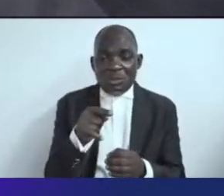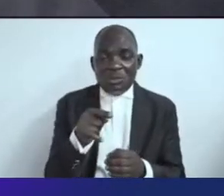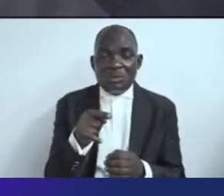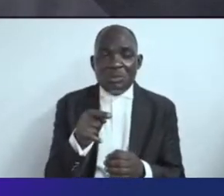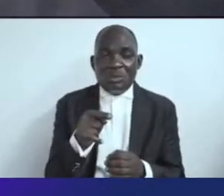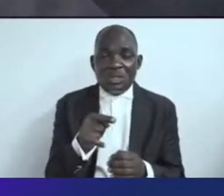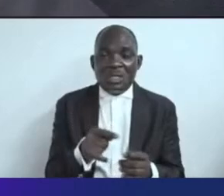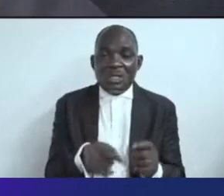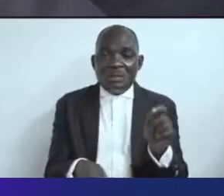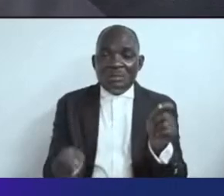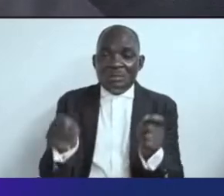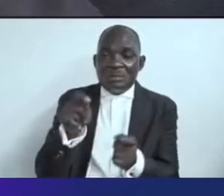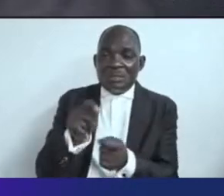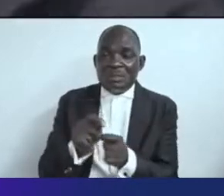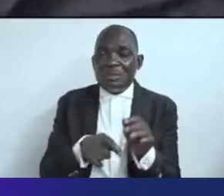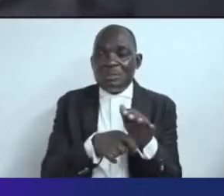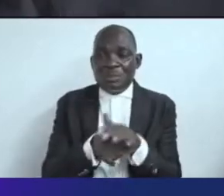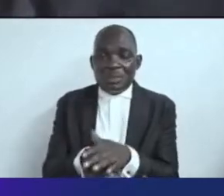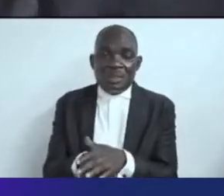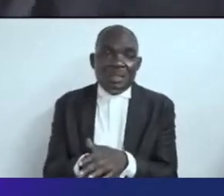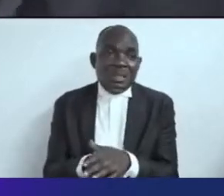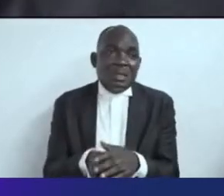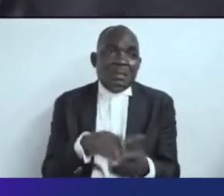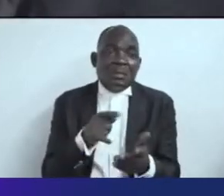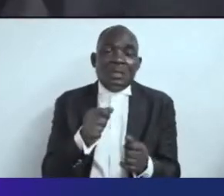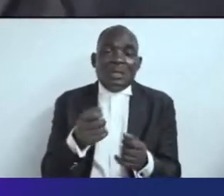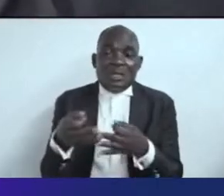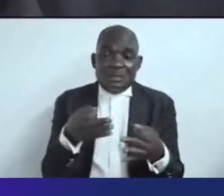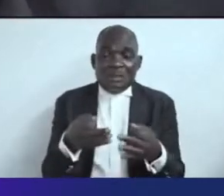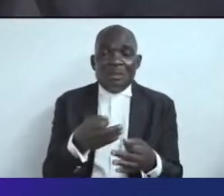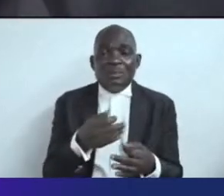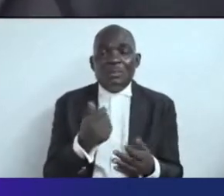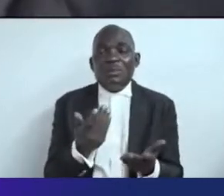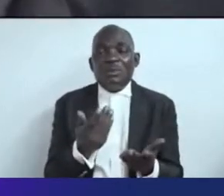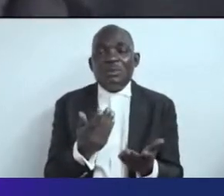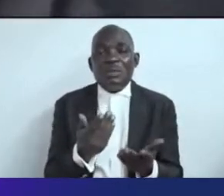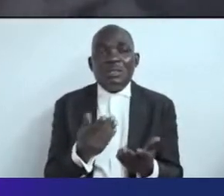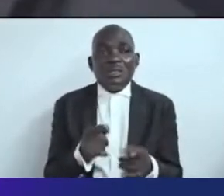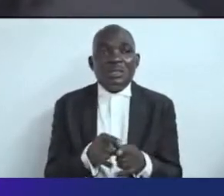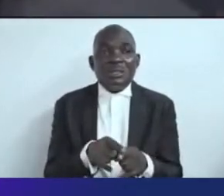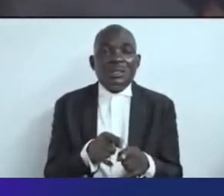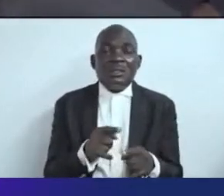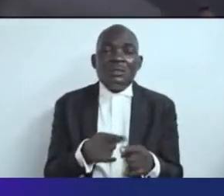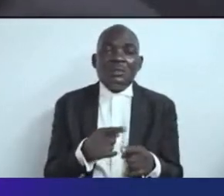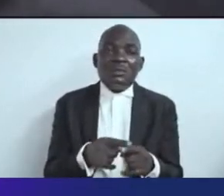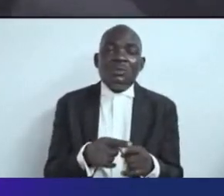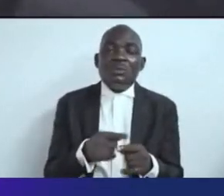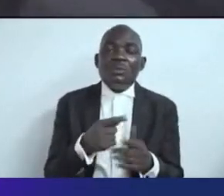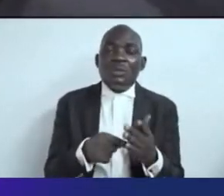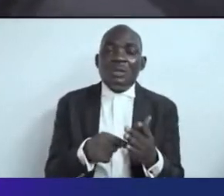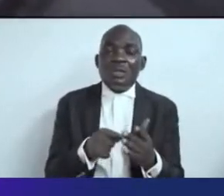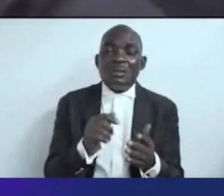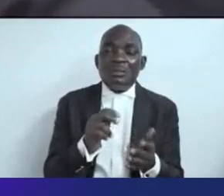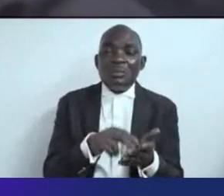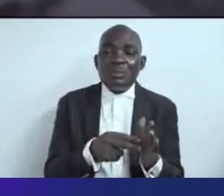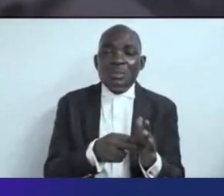decided to put all the pressure on this? So mainly if you can explain and relate it to what this means to